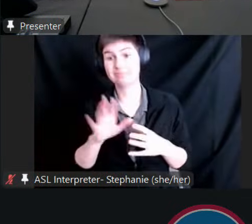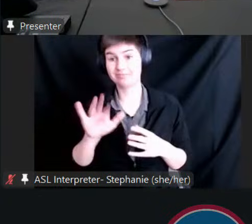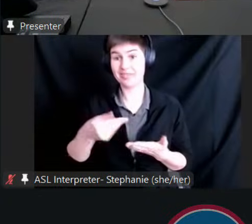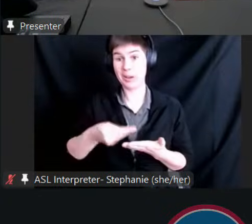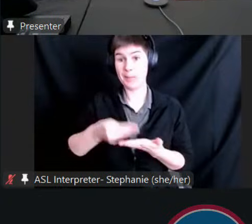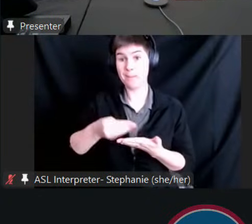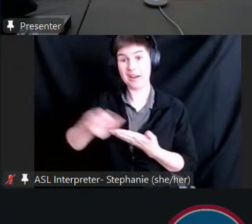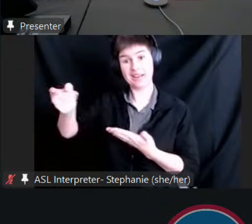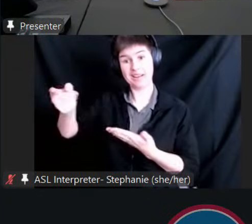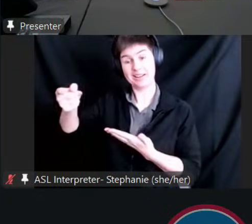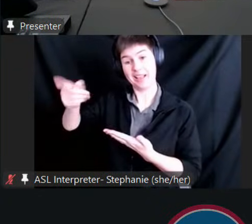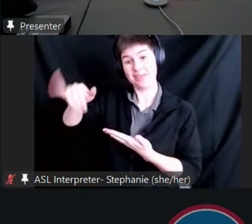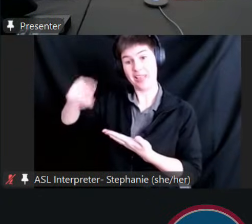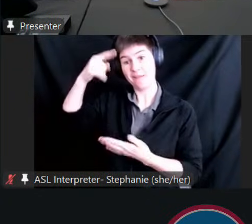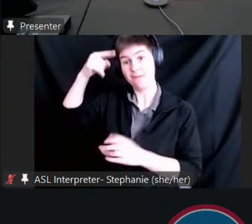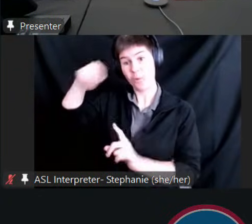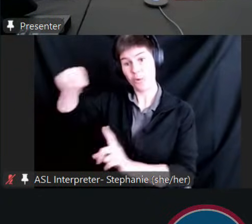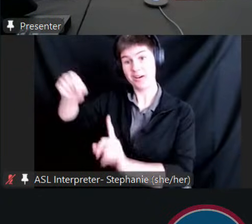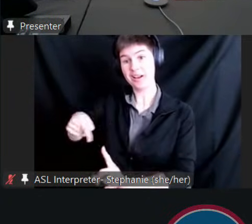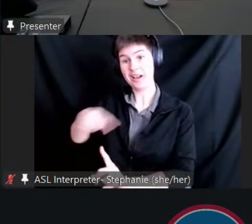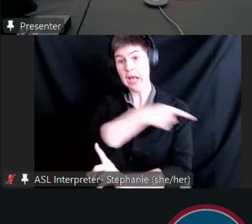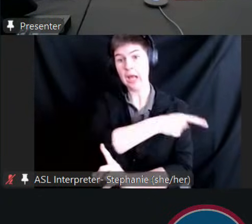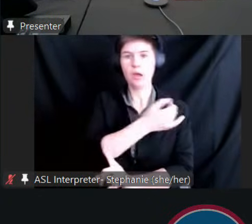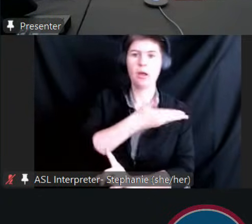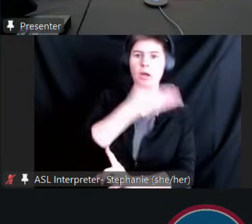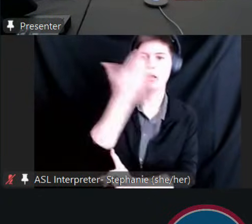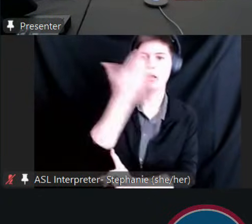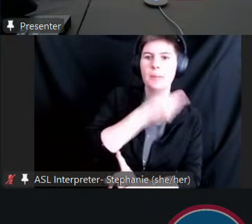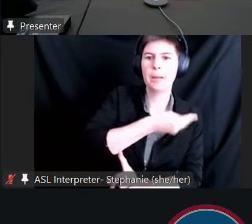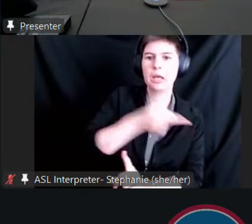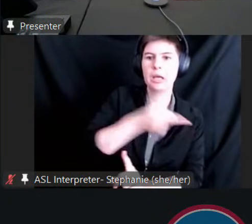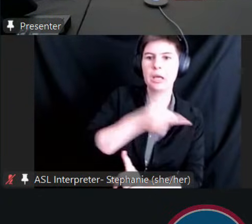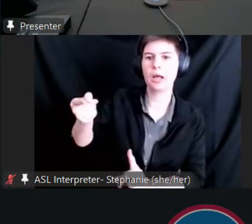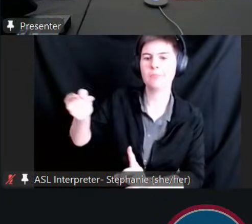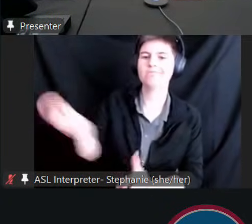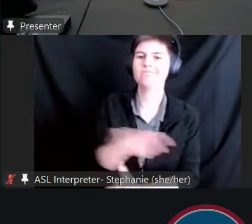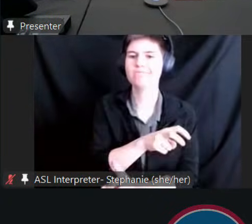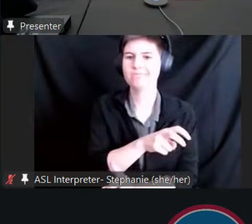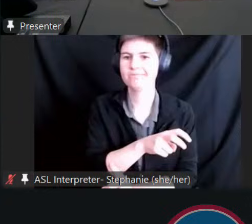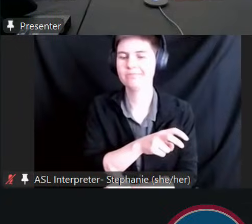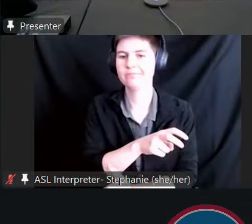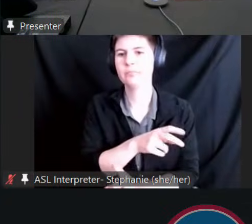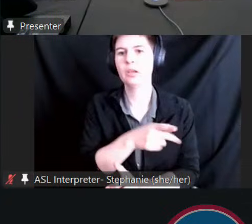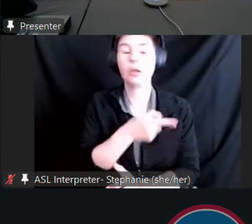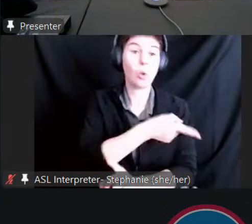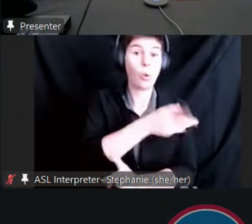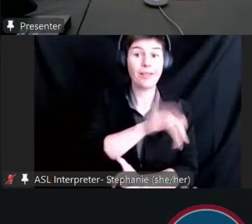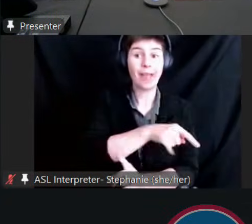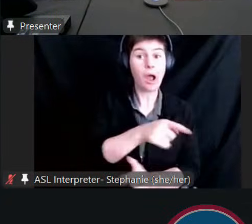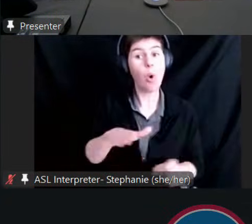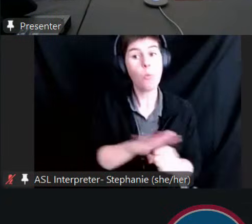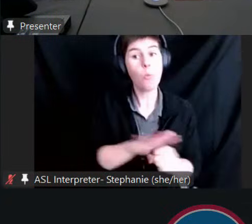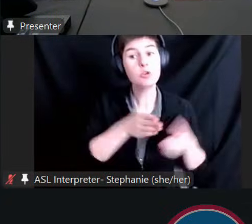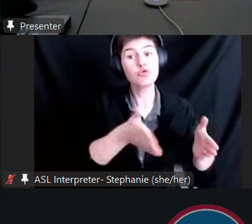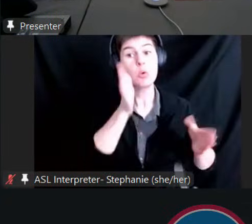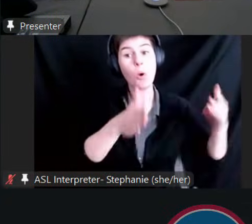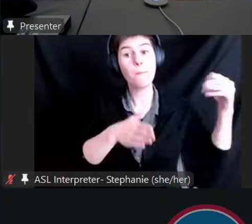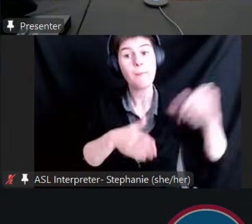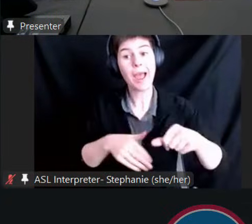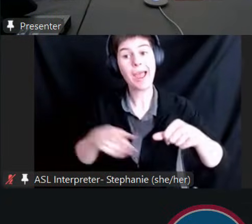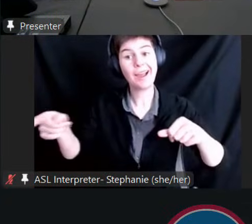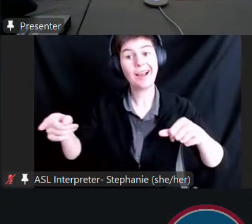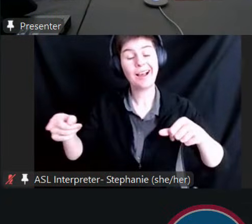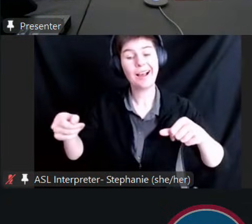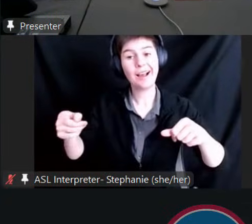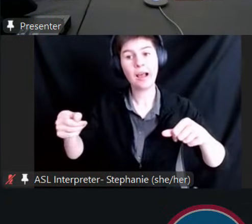for would be like, oh, that'll get covered by that streetscape project. Oh, that'll get covered by that Complete Streets project. So we can kind of like then do one more thing with our pot,